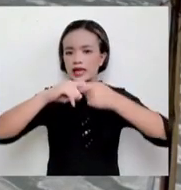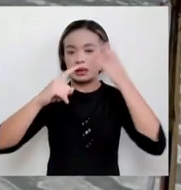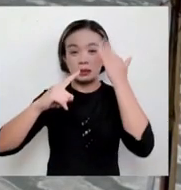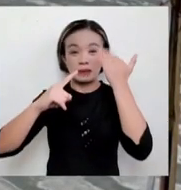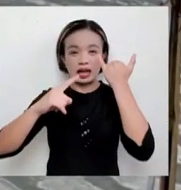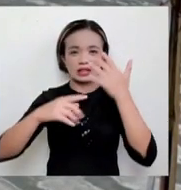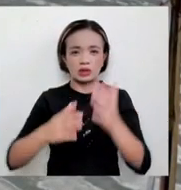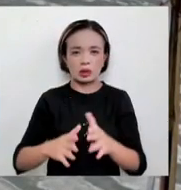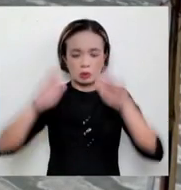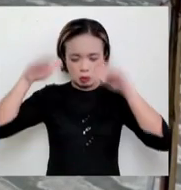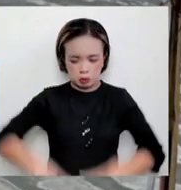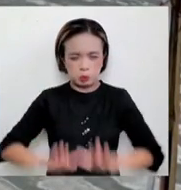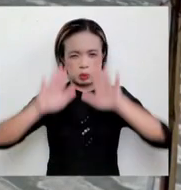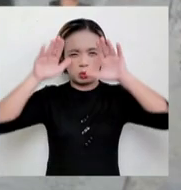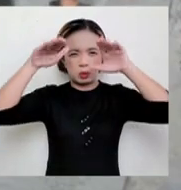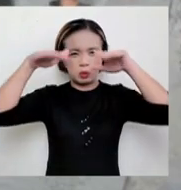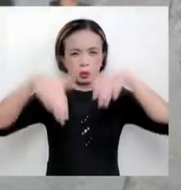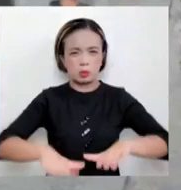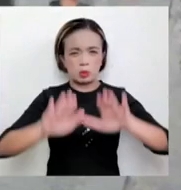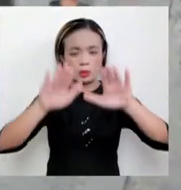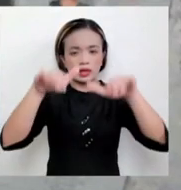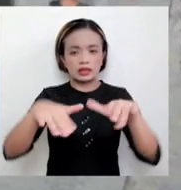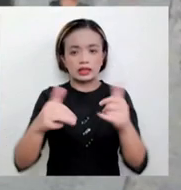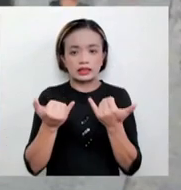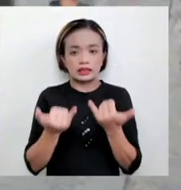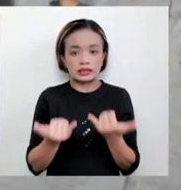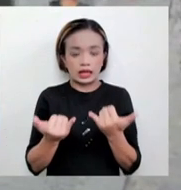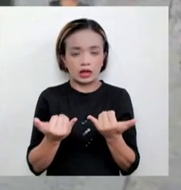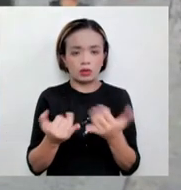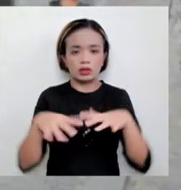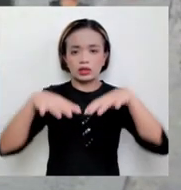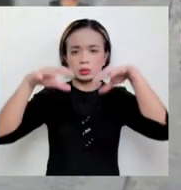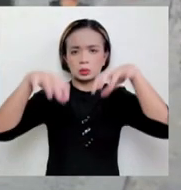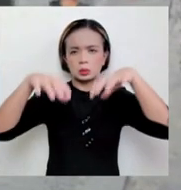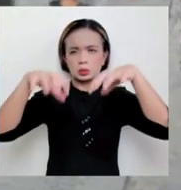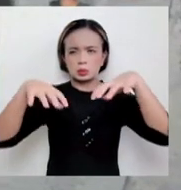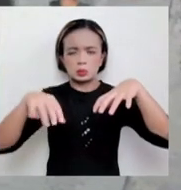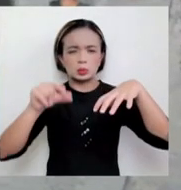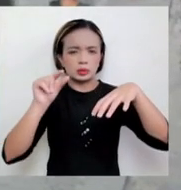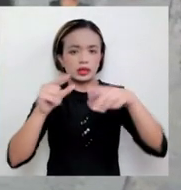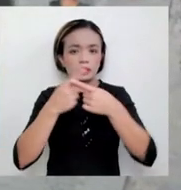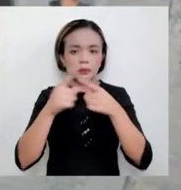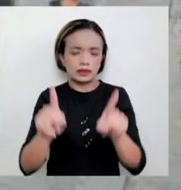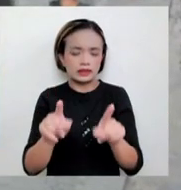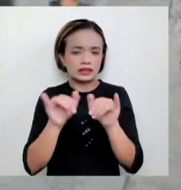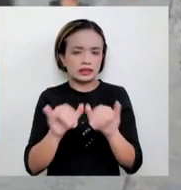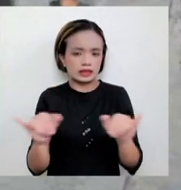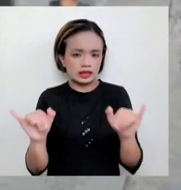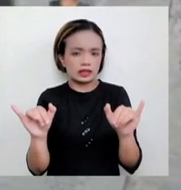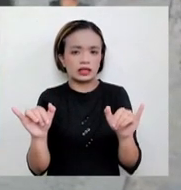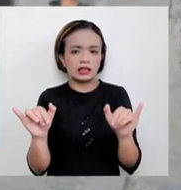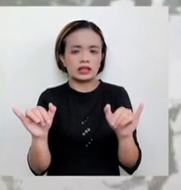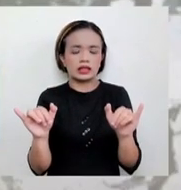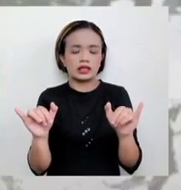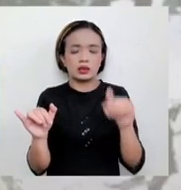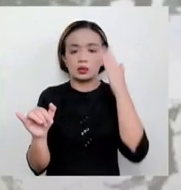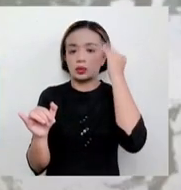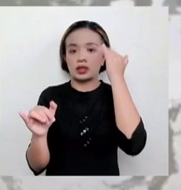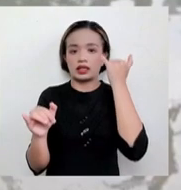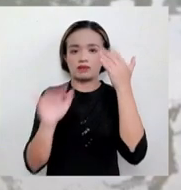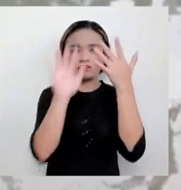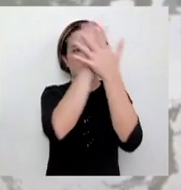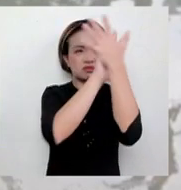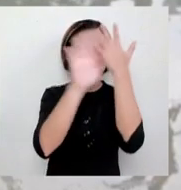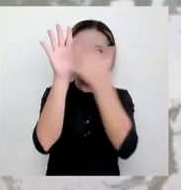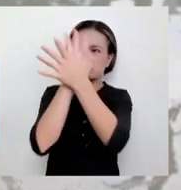waves. Carmina, right now, it's only raining occasionally in Mindoro, but authorities are still on alert because it is still cloudy in the mountains